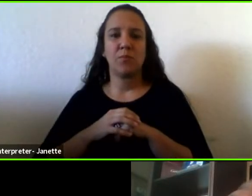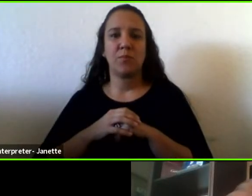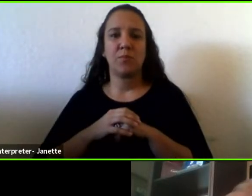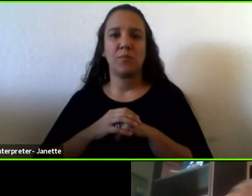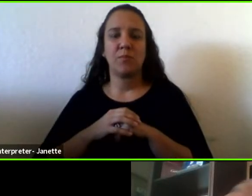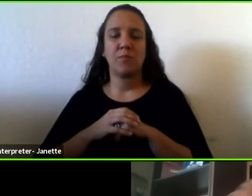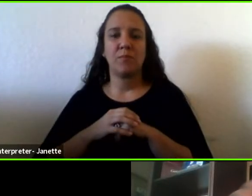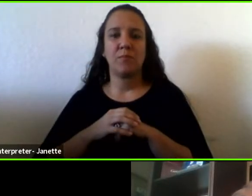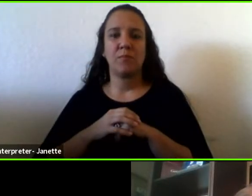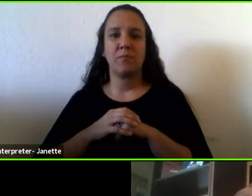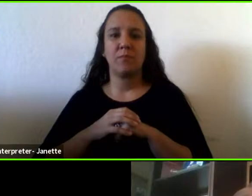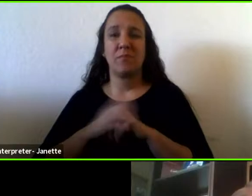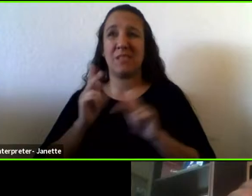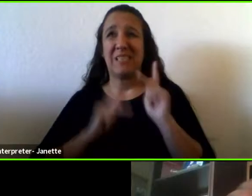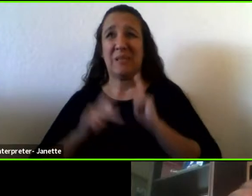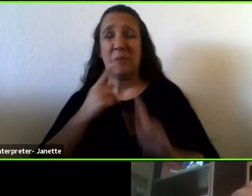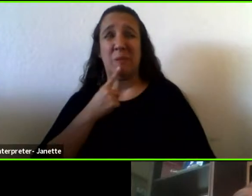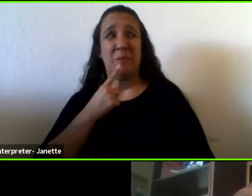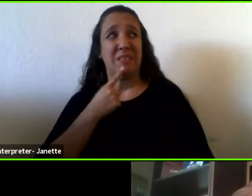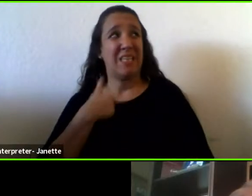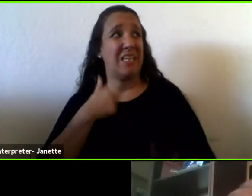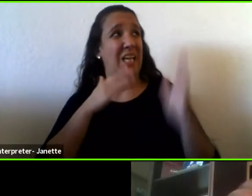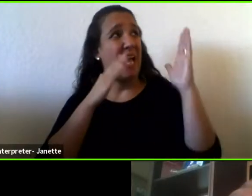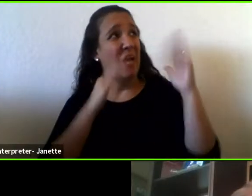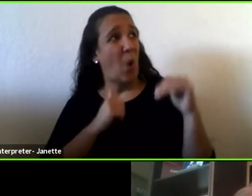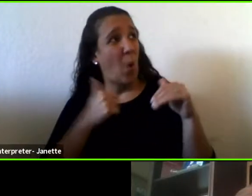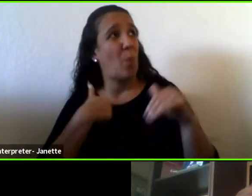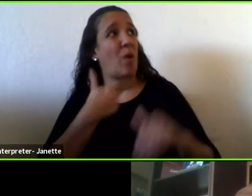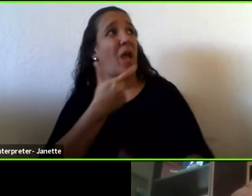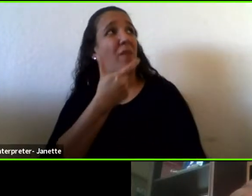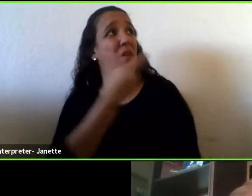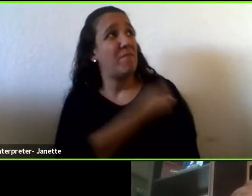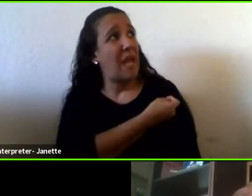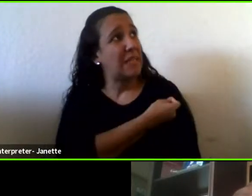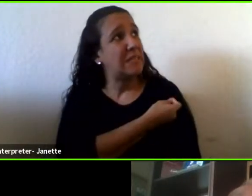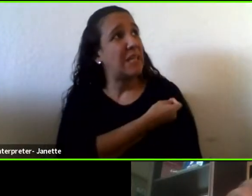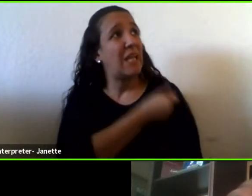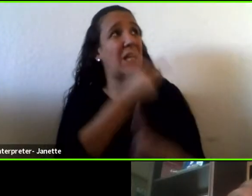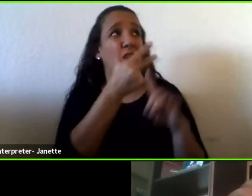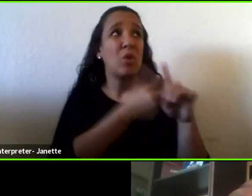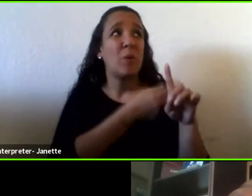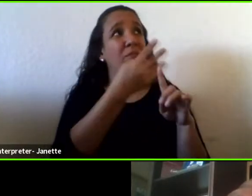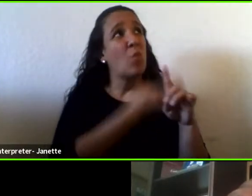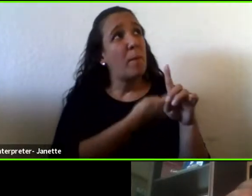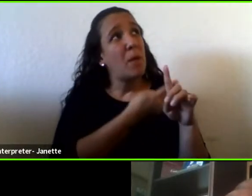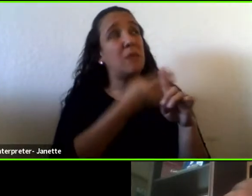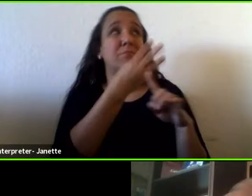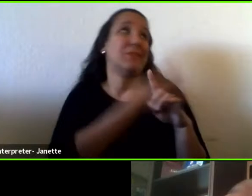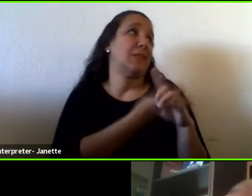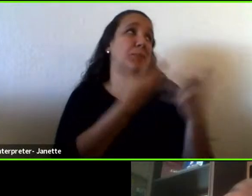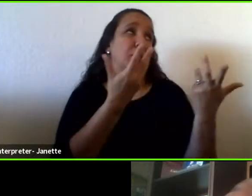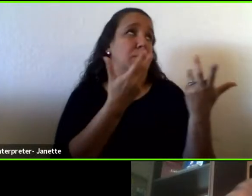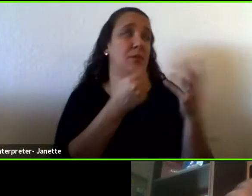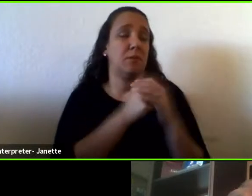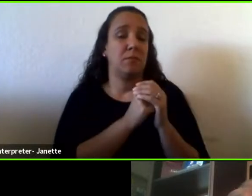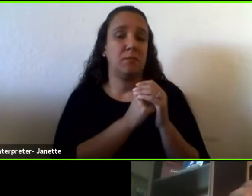people say, well, gosh, this is, you know, I hope we get a vaccine within the next, you know, 3 or 4 months or 6 months.